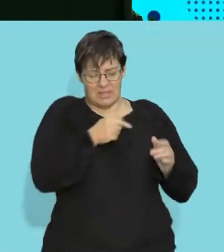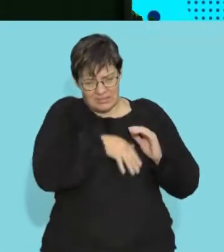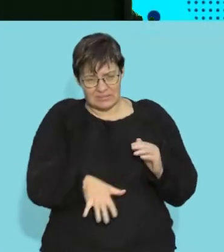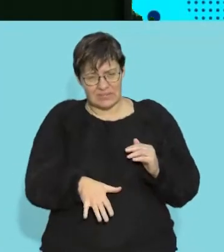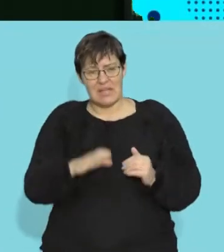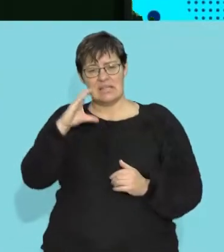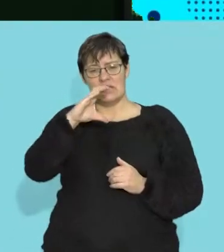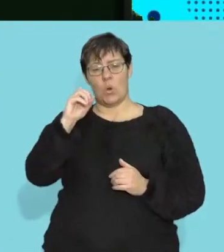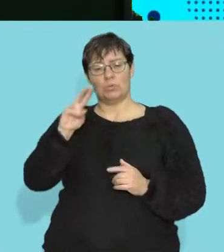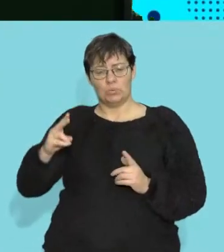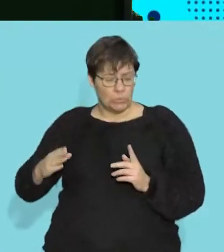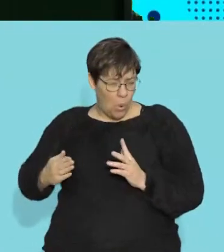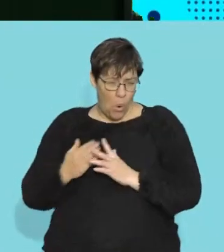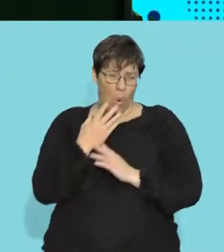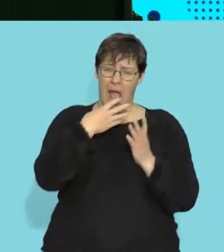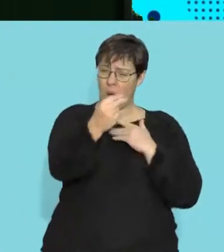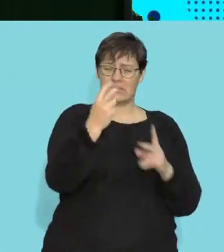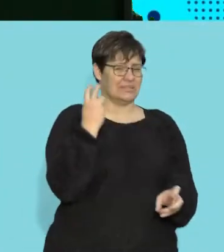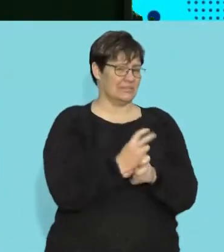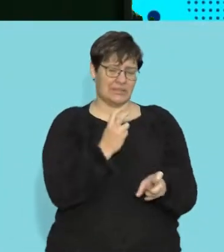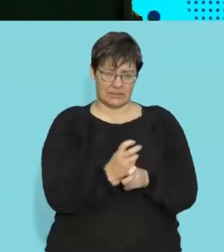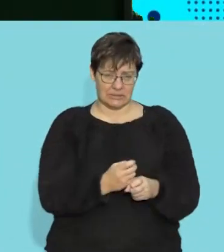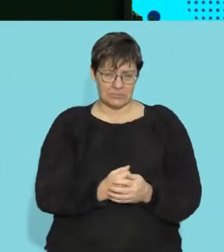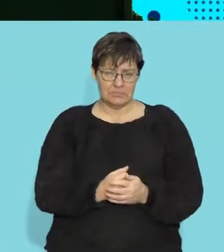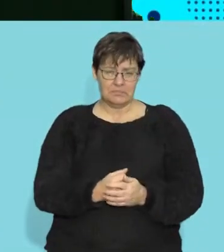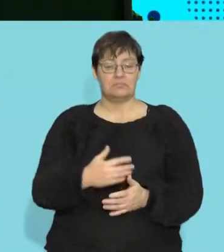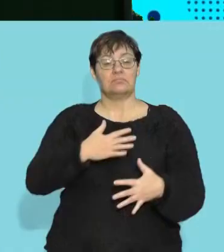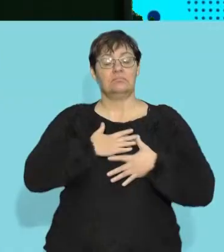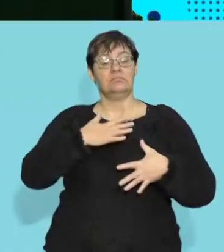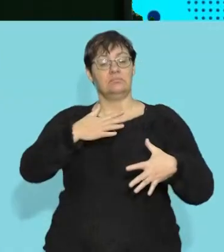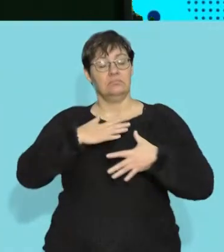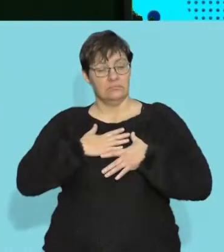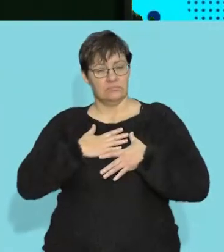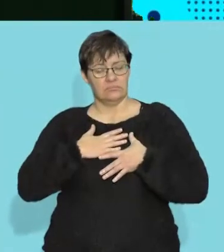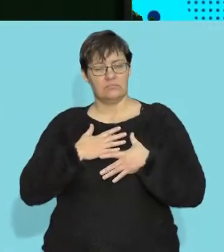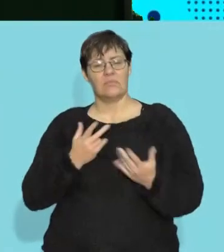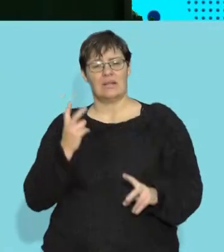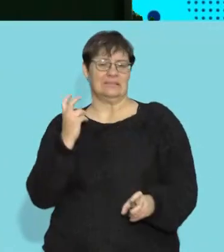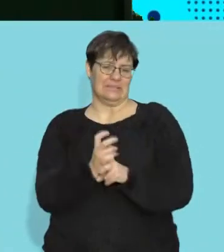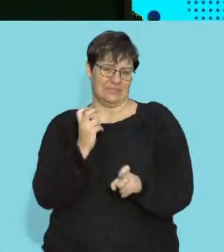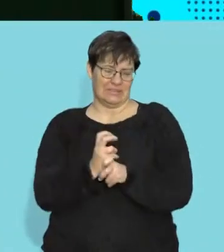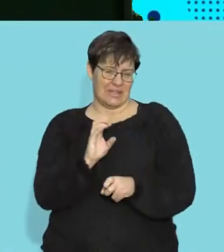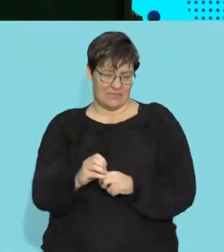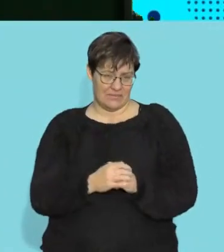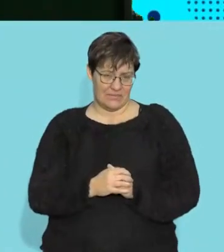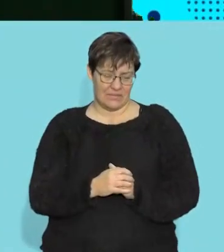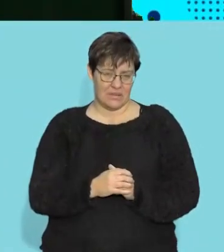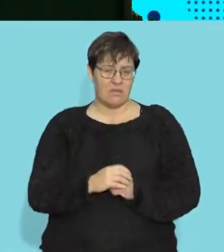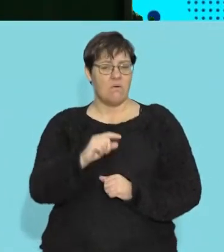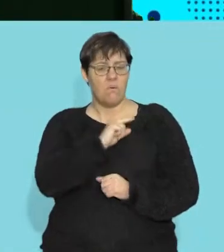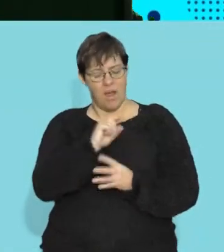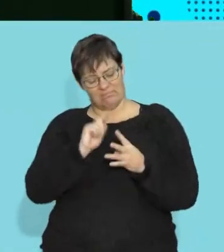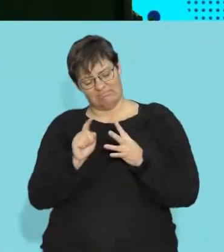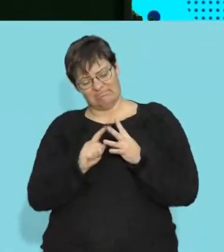dioxide needs to get through all that mucus. So when you breathe, you actually breathe, have difficulty breathing because of all